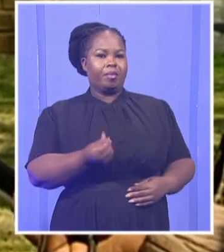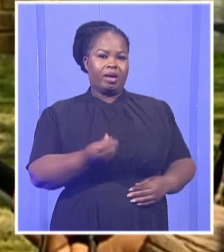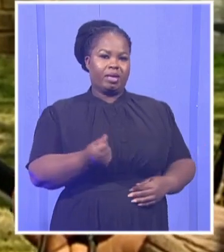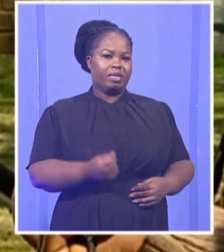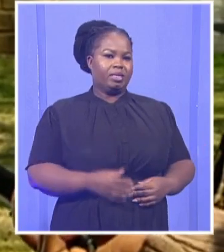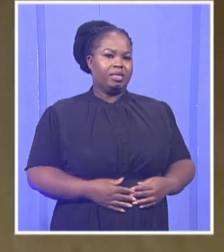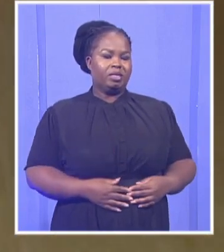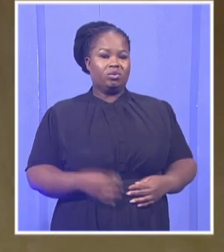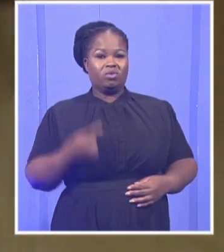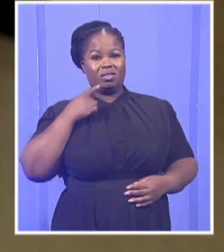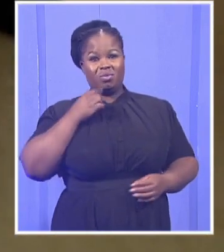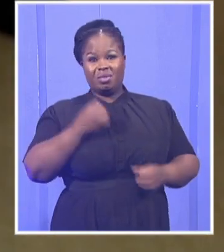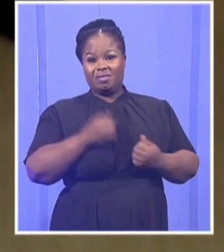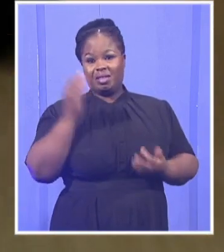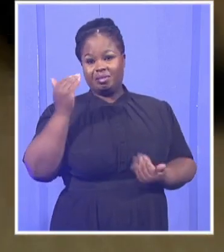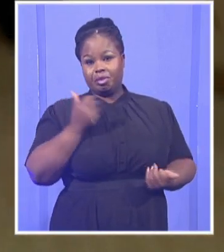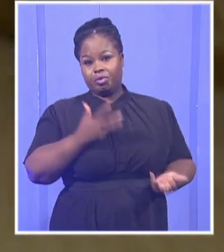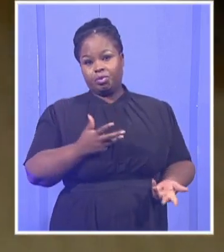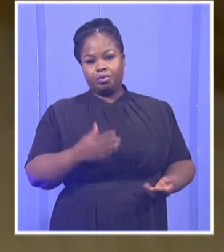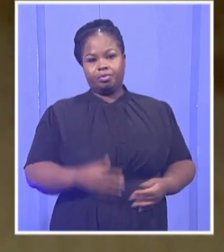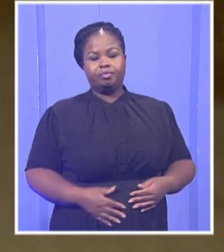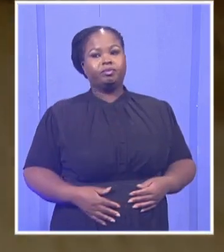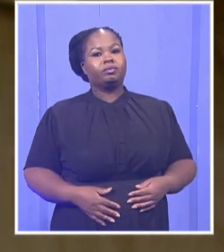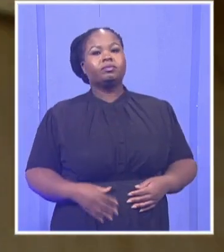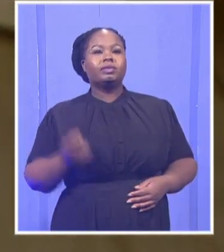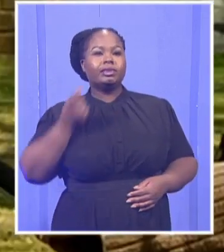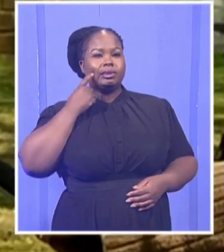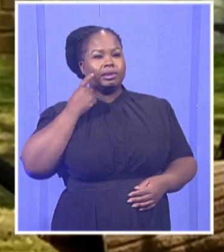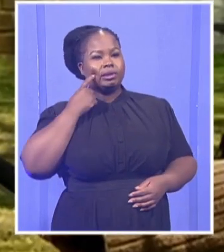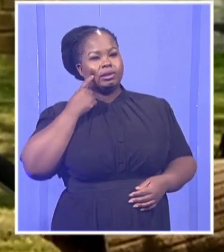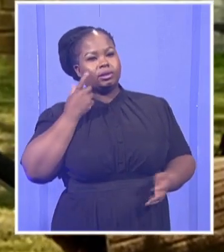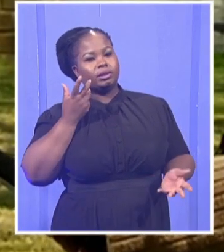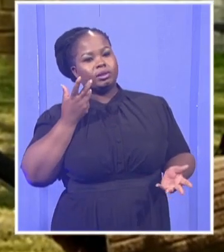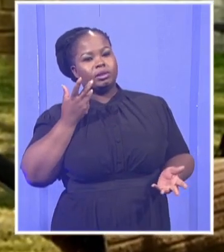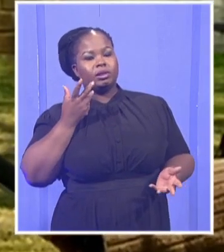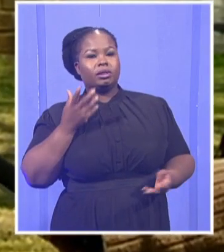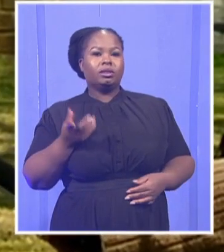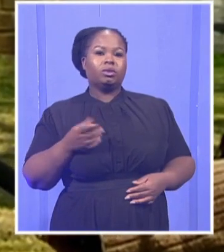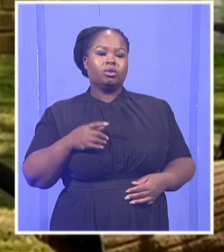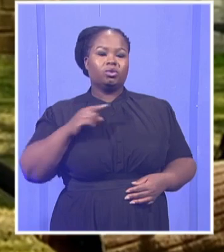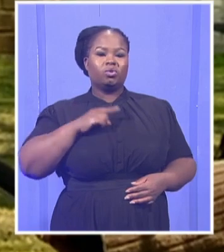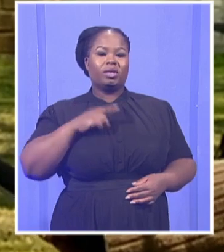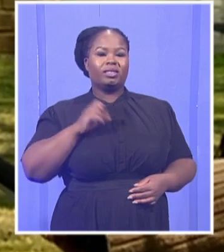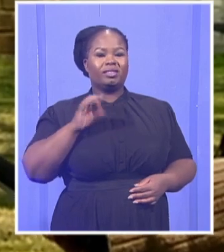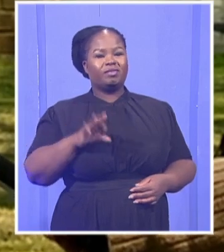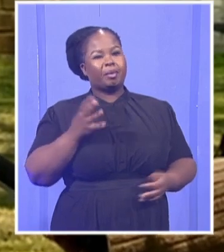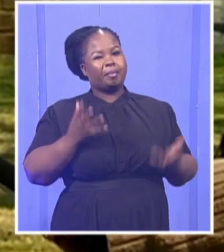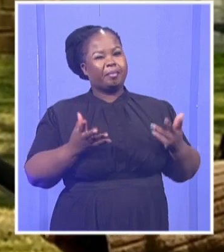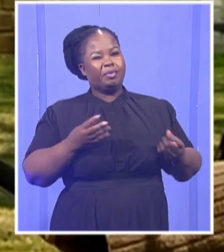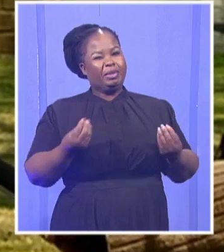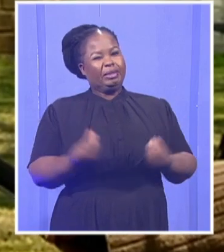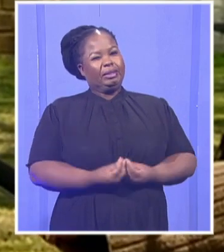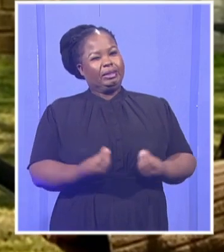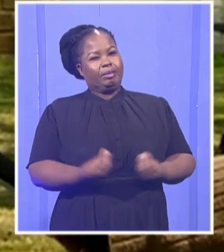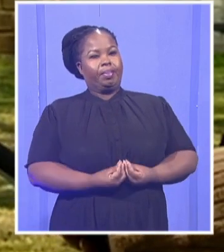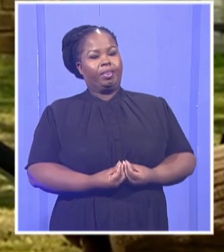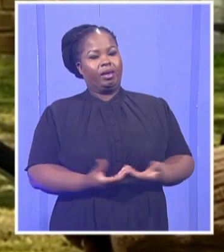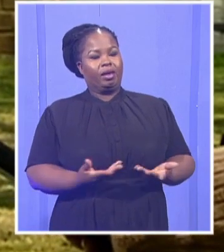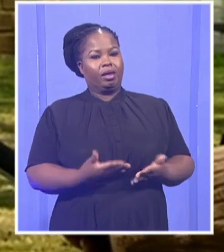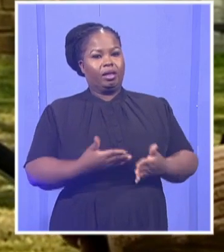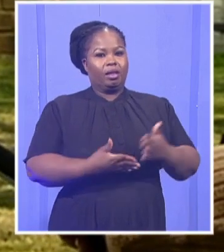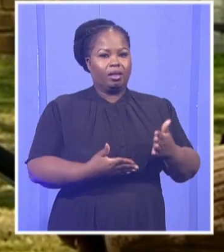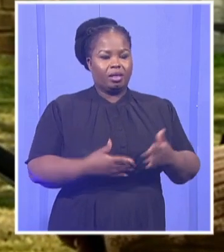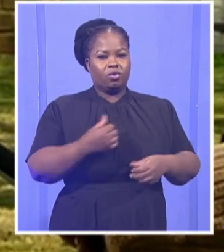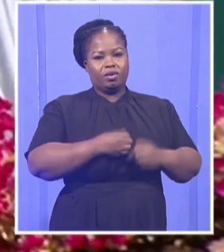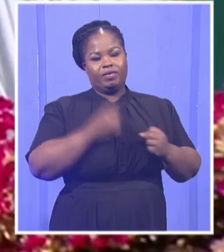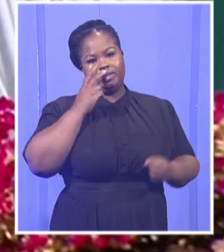didn't expect to spend. It's easy to fall if there's just maybe something in your way and you didn't